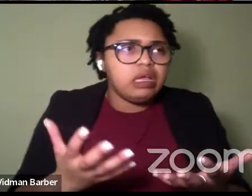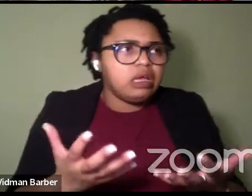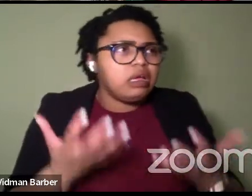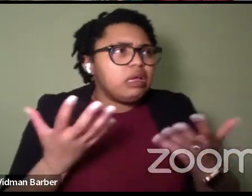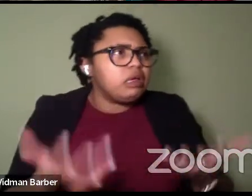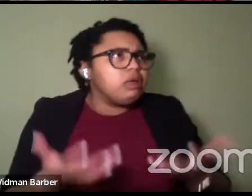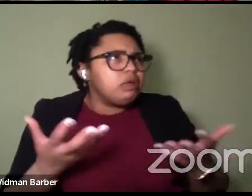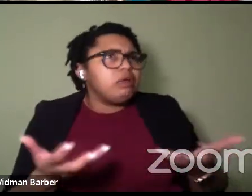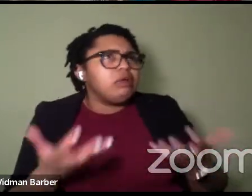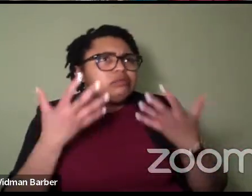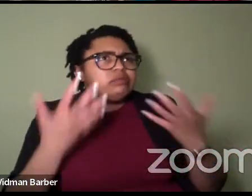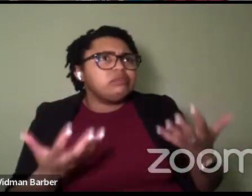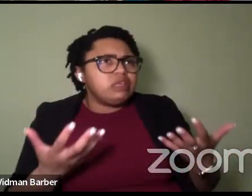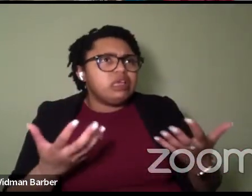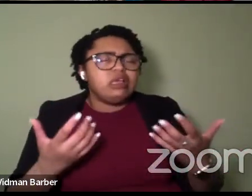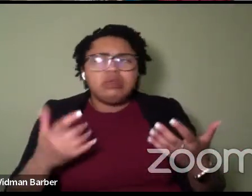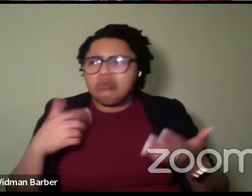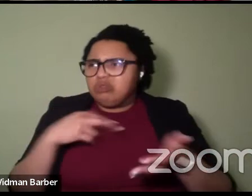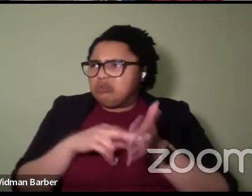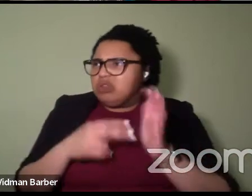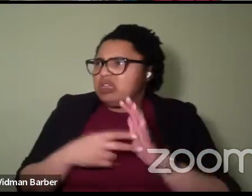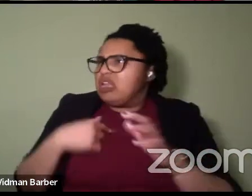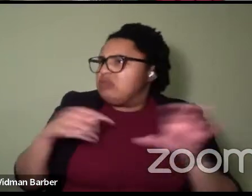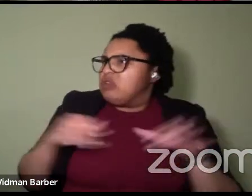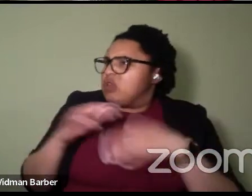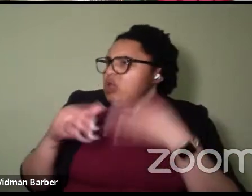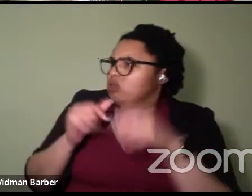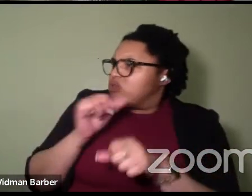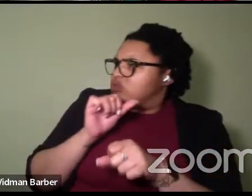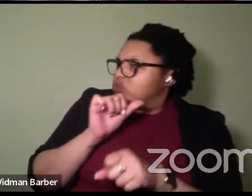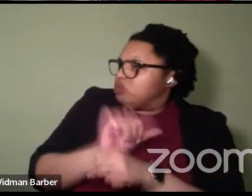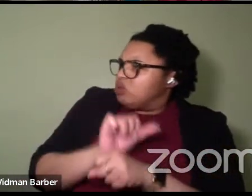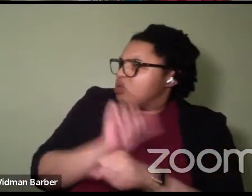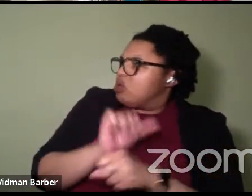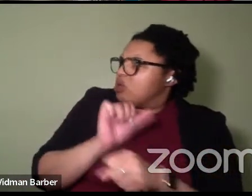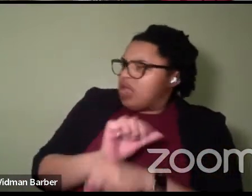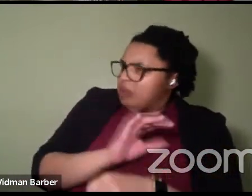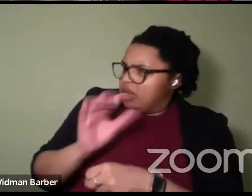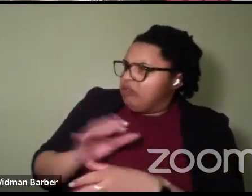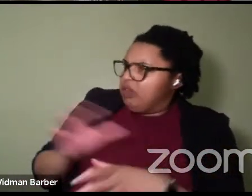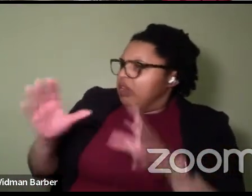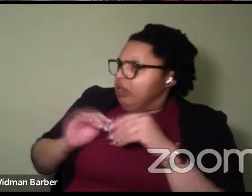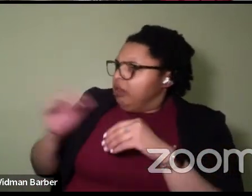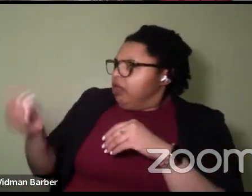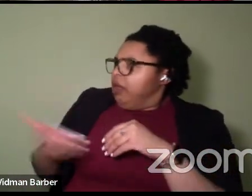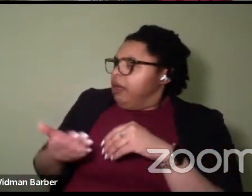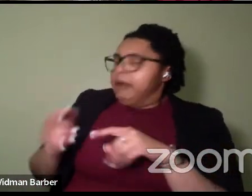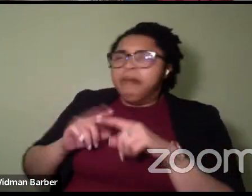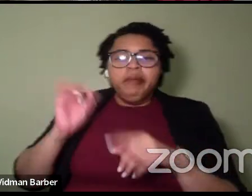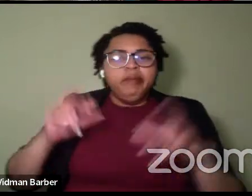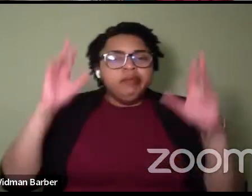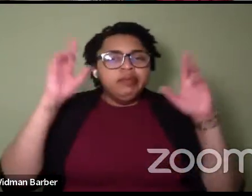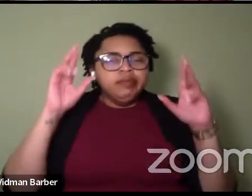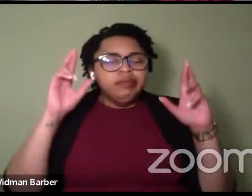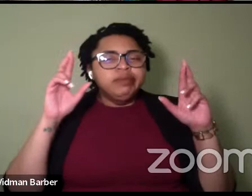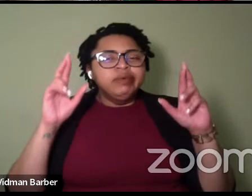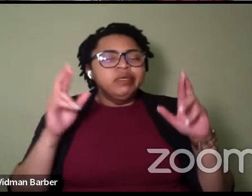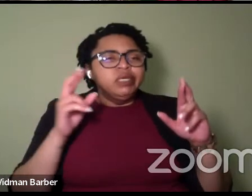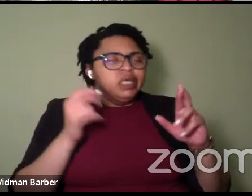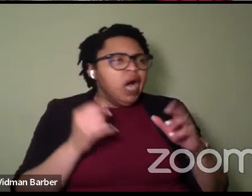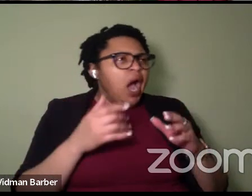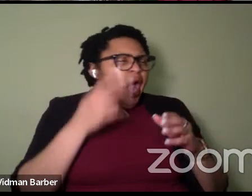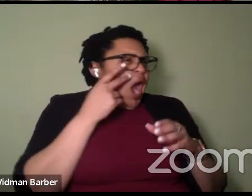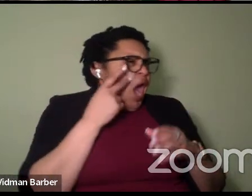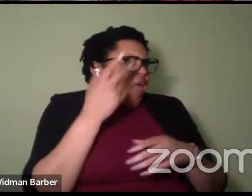hard work. I'm never gonna be welcome. But I think that hope of like, there's little baby trees